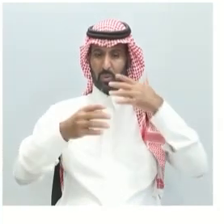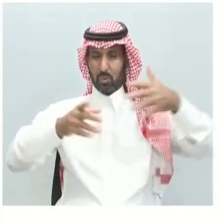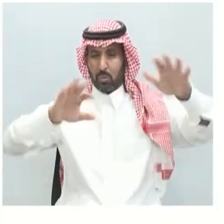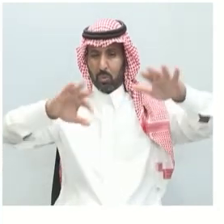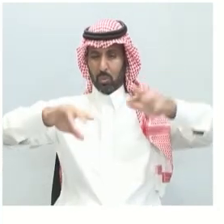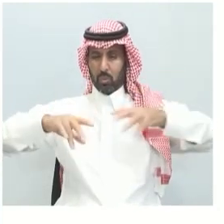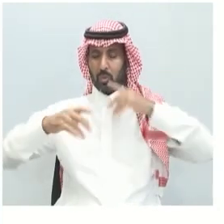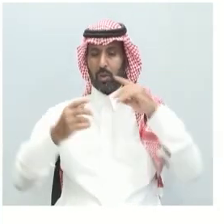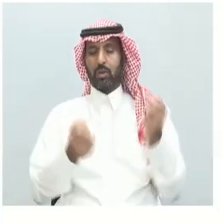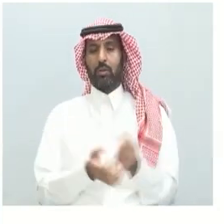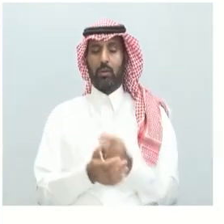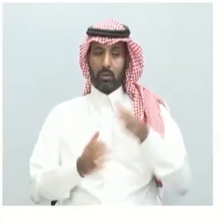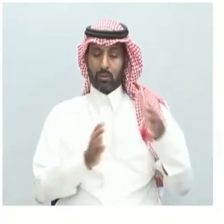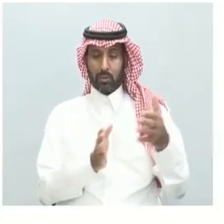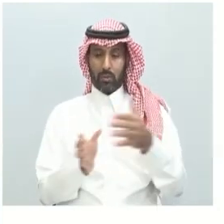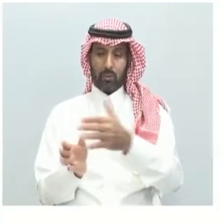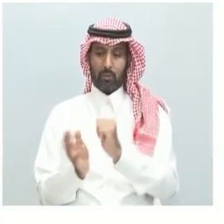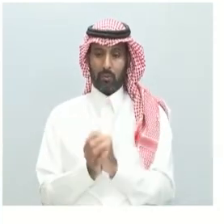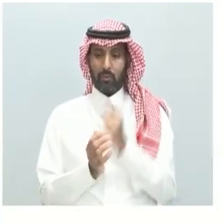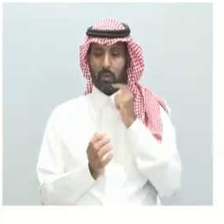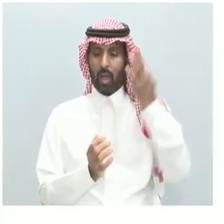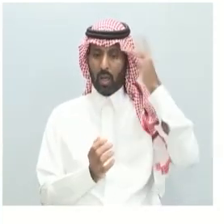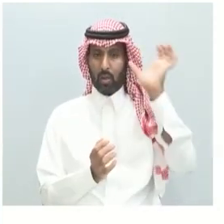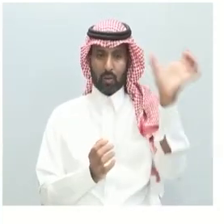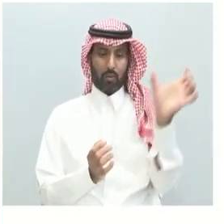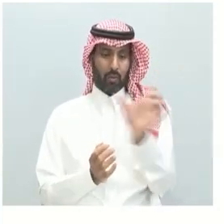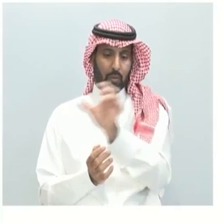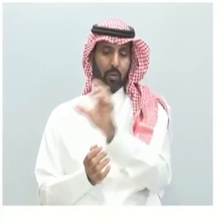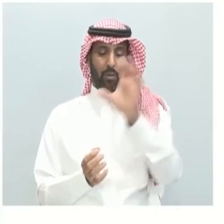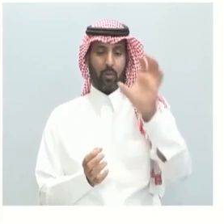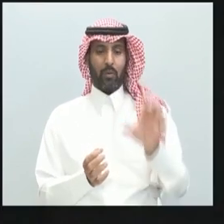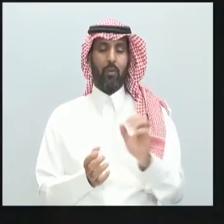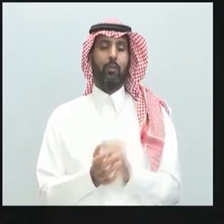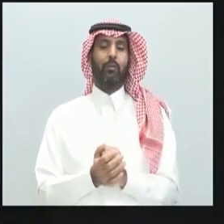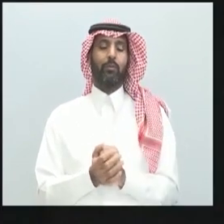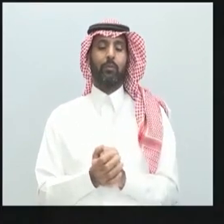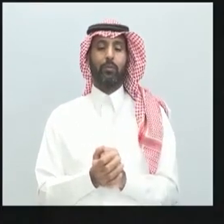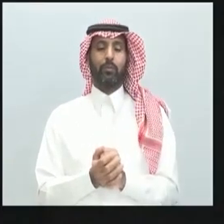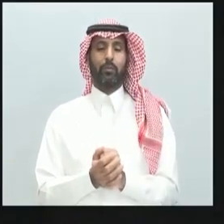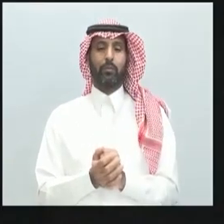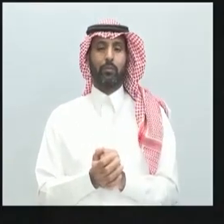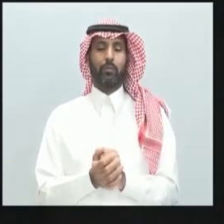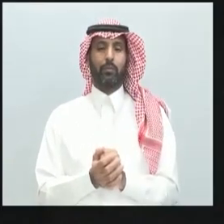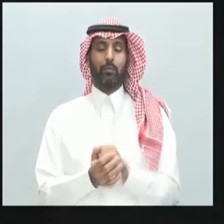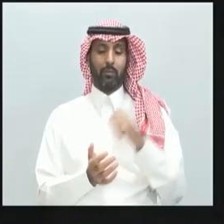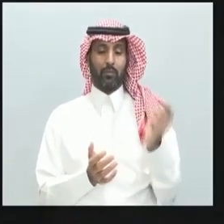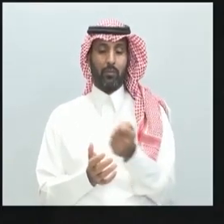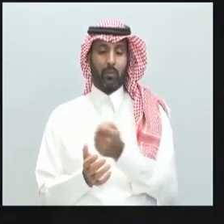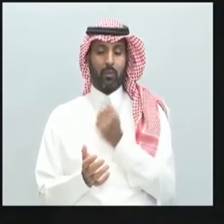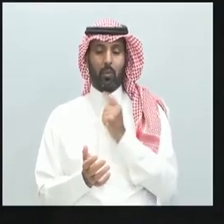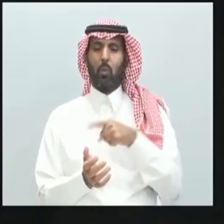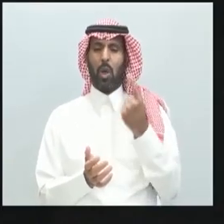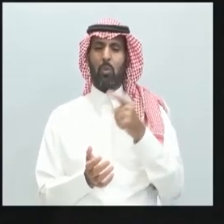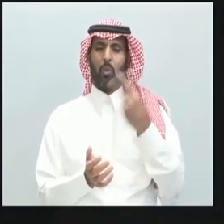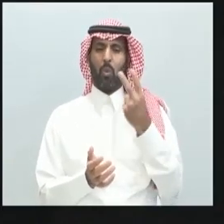lakes, pollution, rivers, and so on. So you can use any of these words or any of these words to write maybe